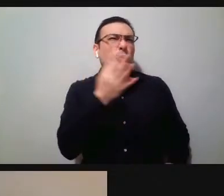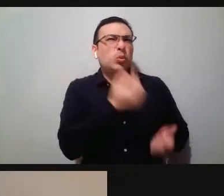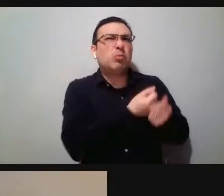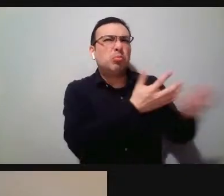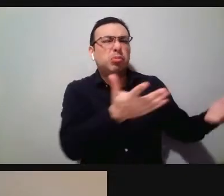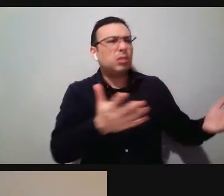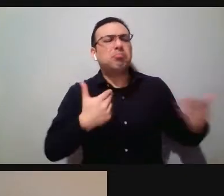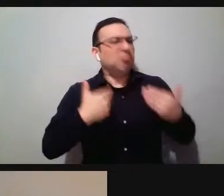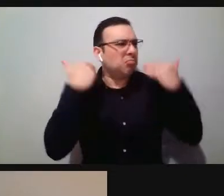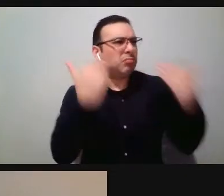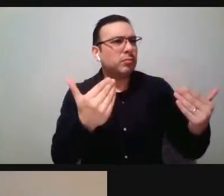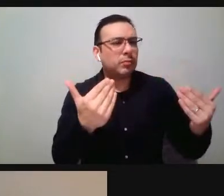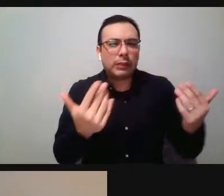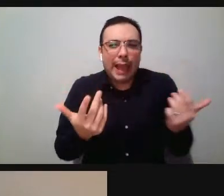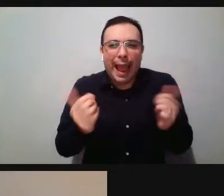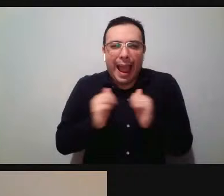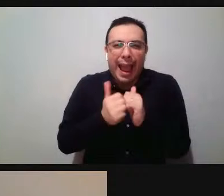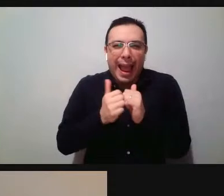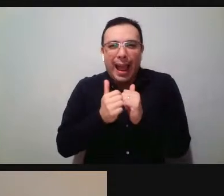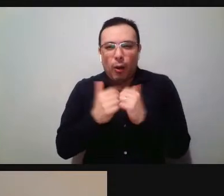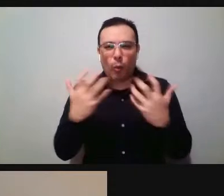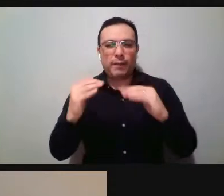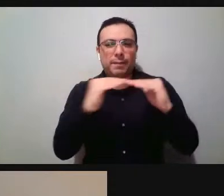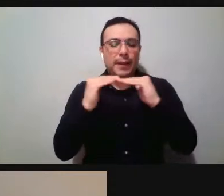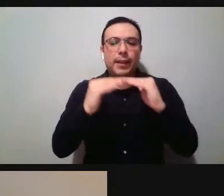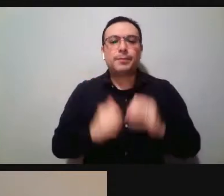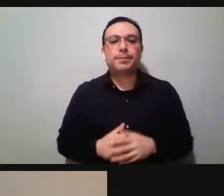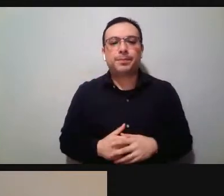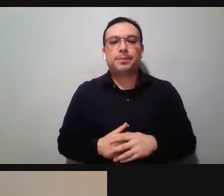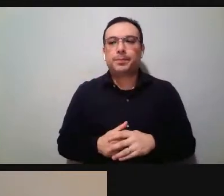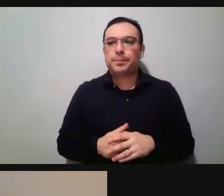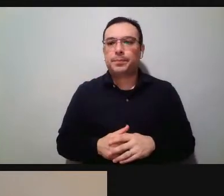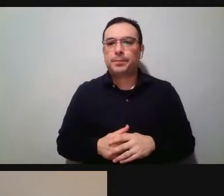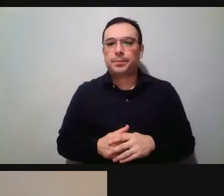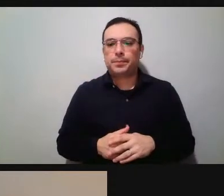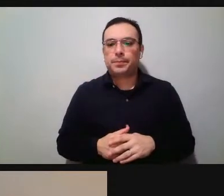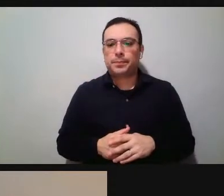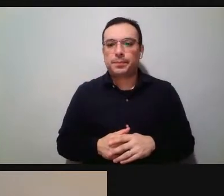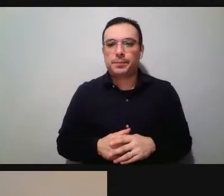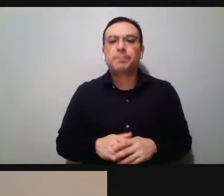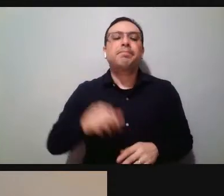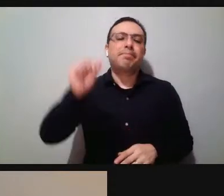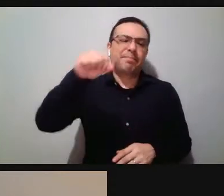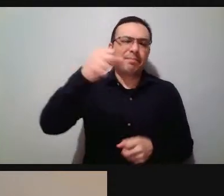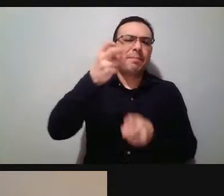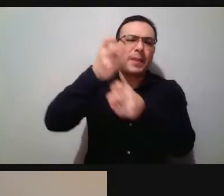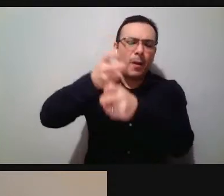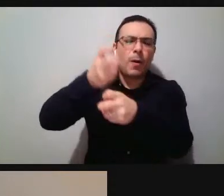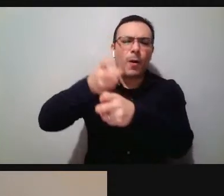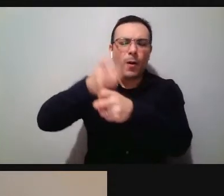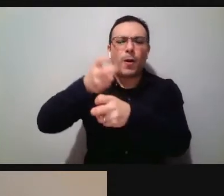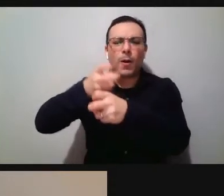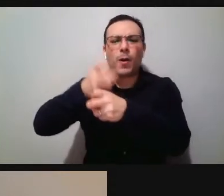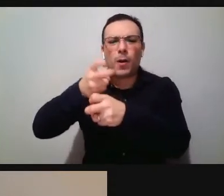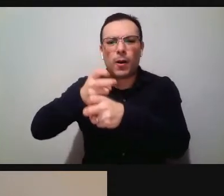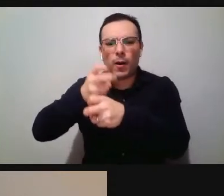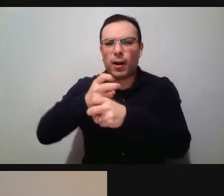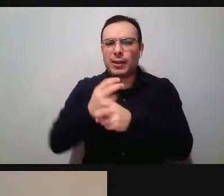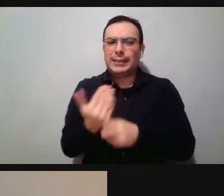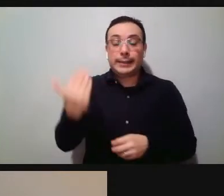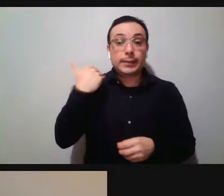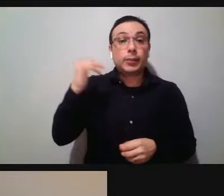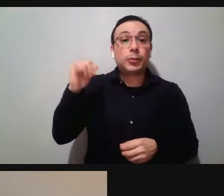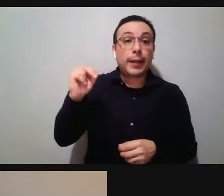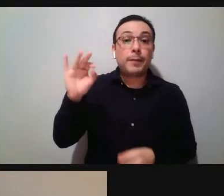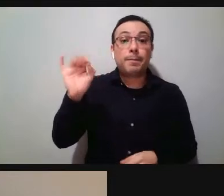hard. I think, you know, initially, you know, when we were talking about January and kind of February, you know, there was a lot of focus on healthcare